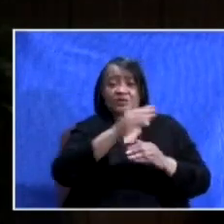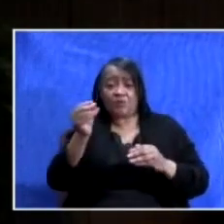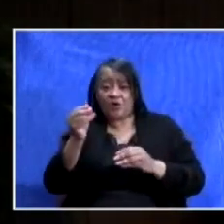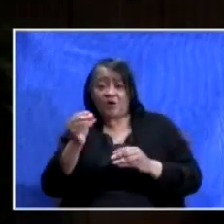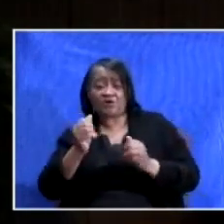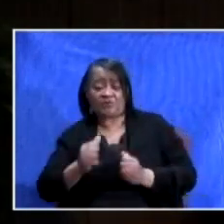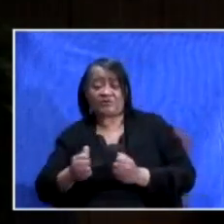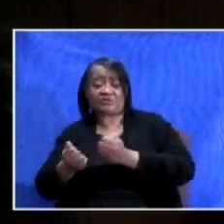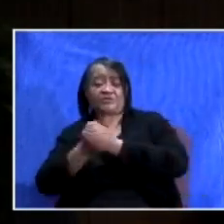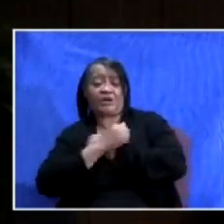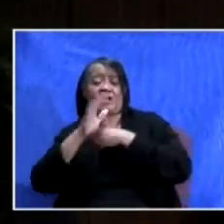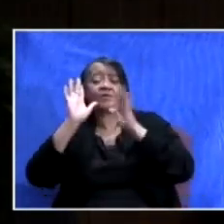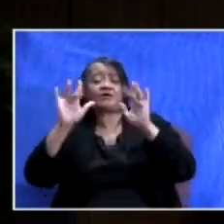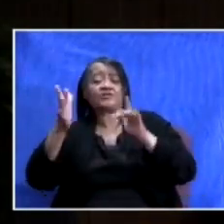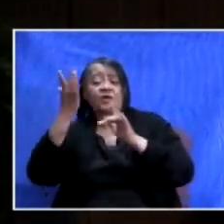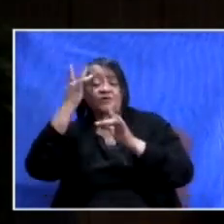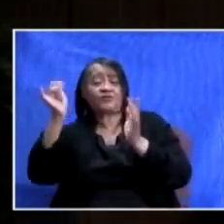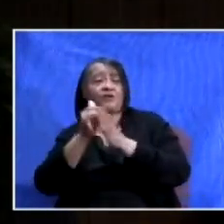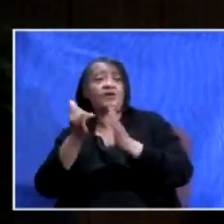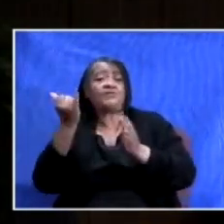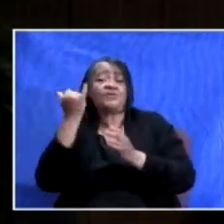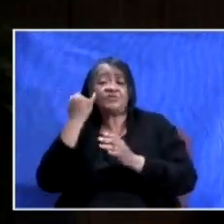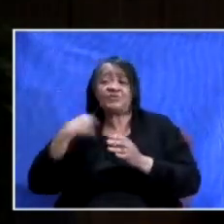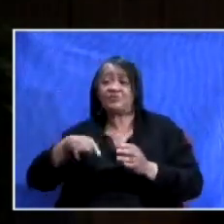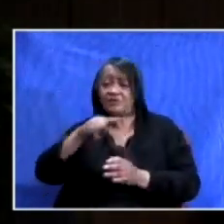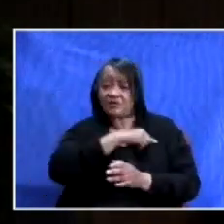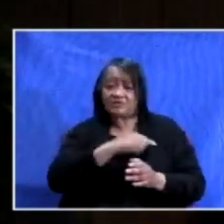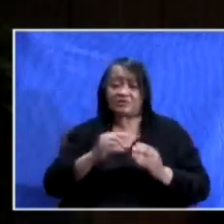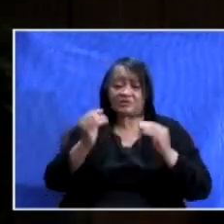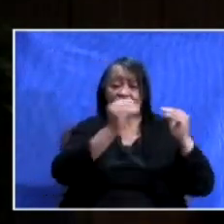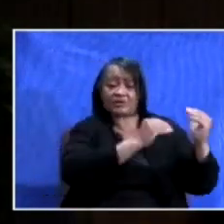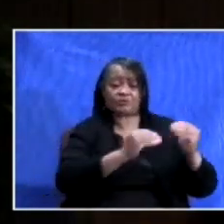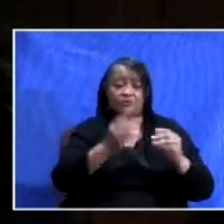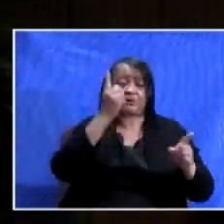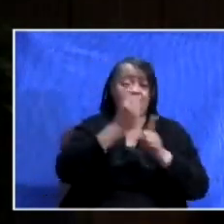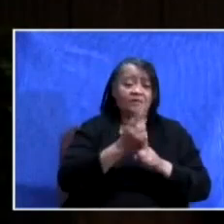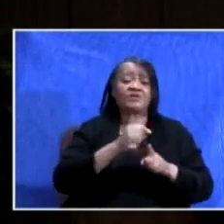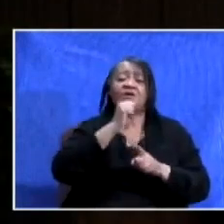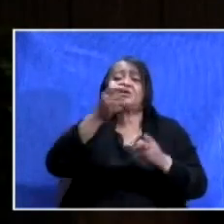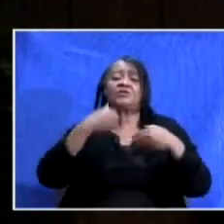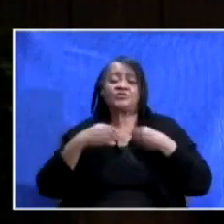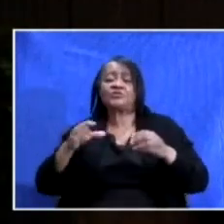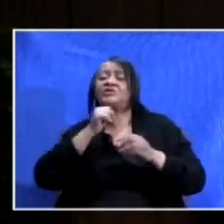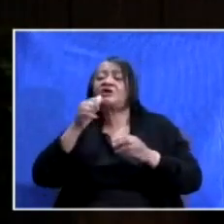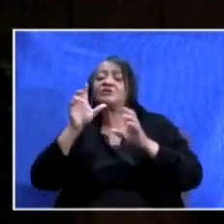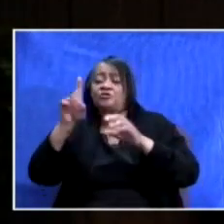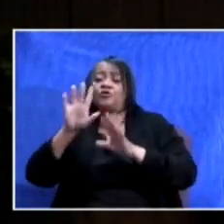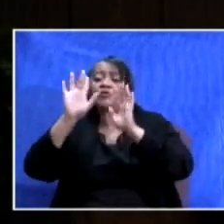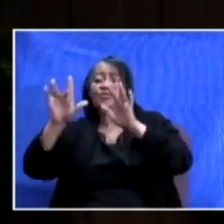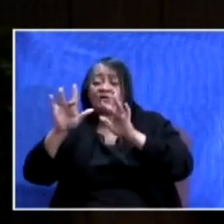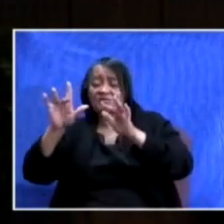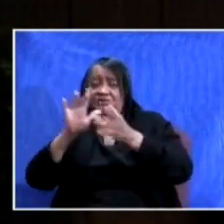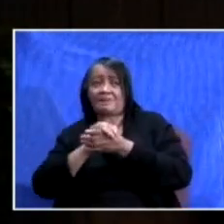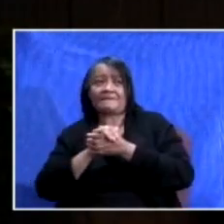and love mercy. Why? Because if we do justice right, we don't have to do mercy.